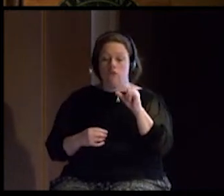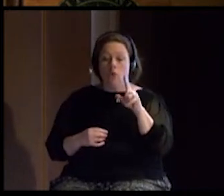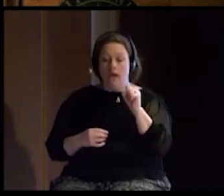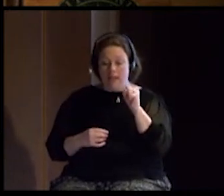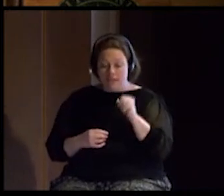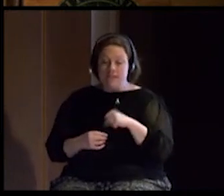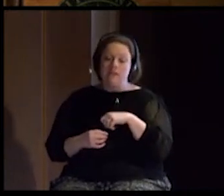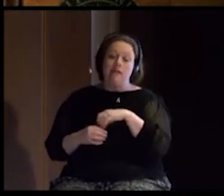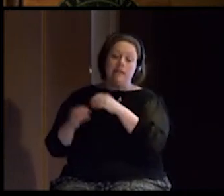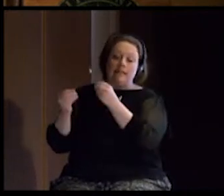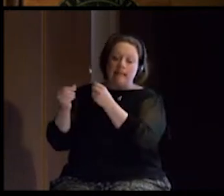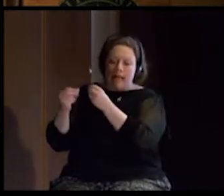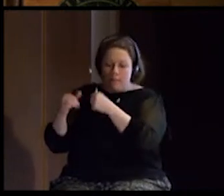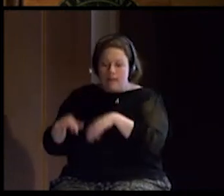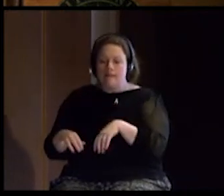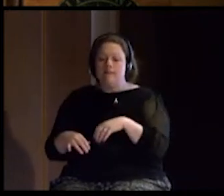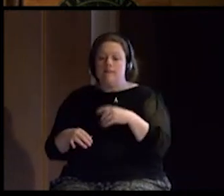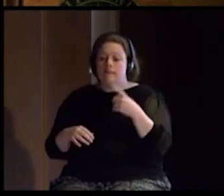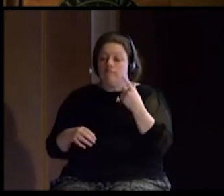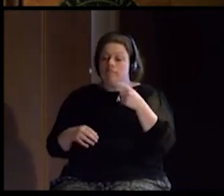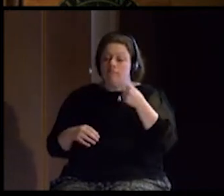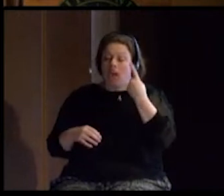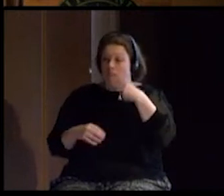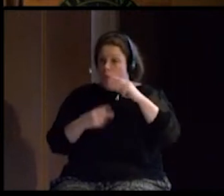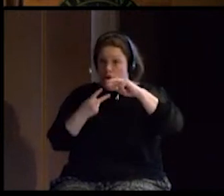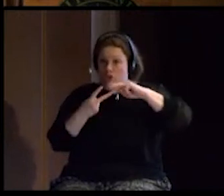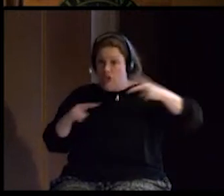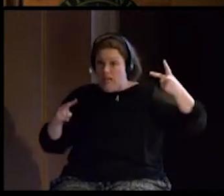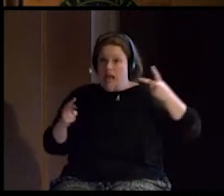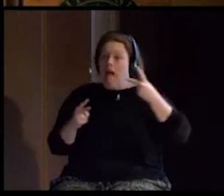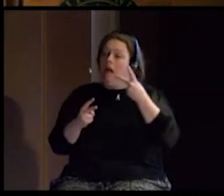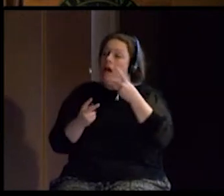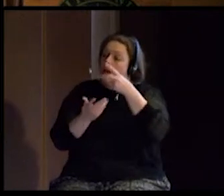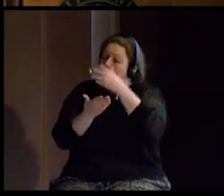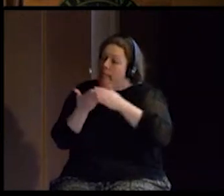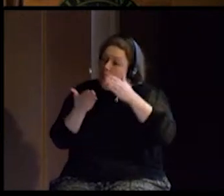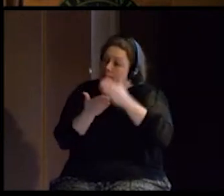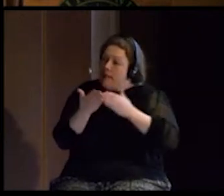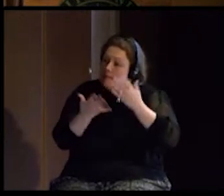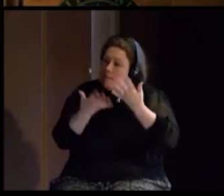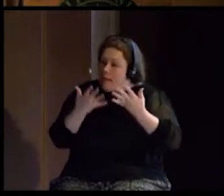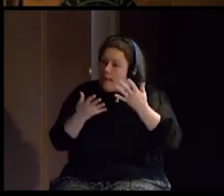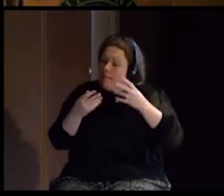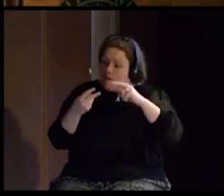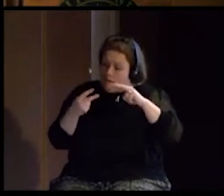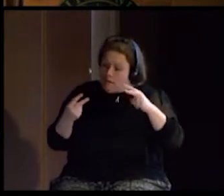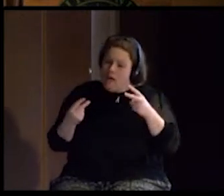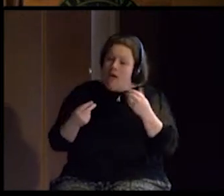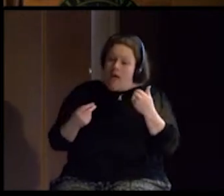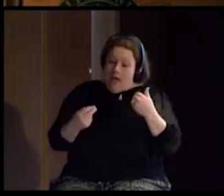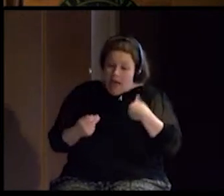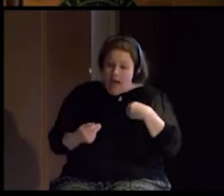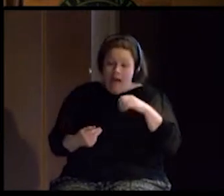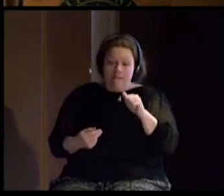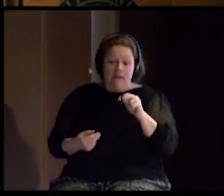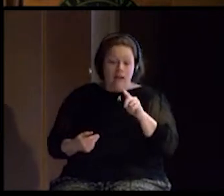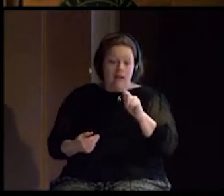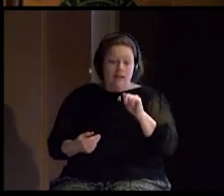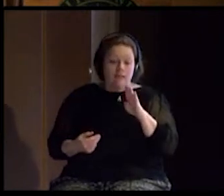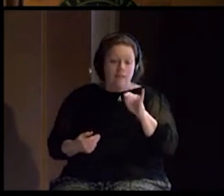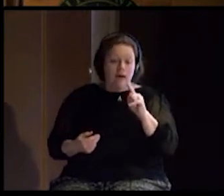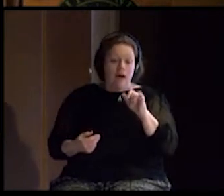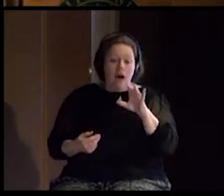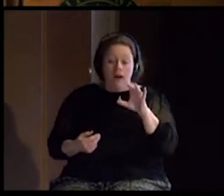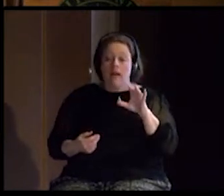start screening them for mobile genetic elements that may harbor these antibiotics, antibiotic resistance